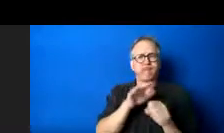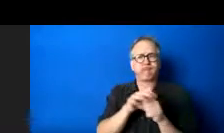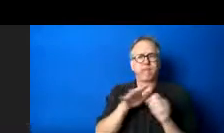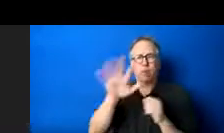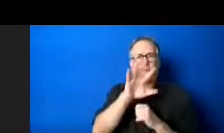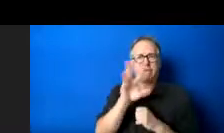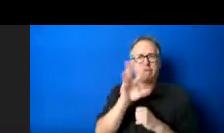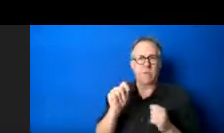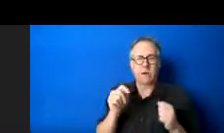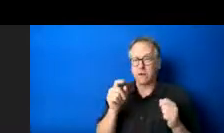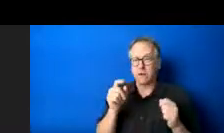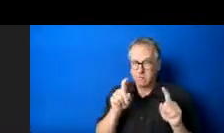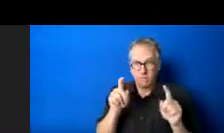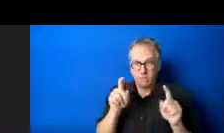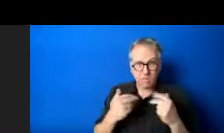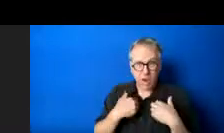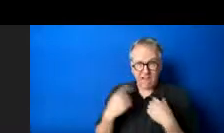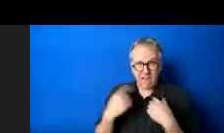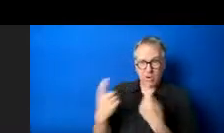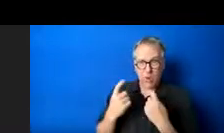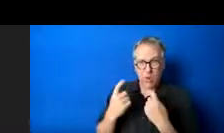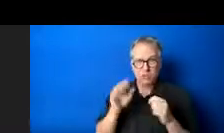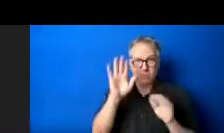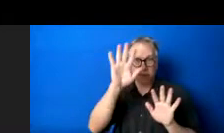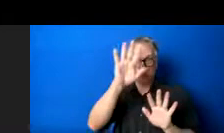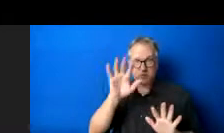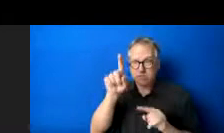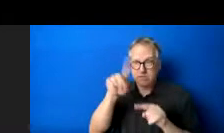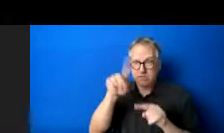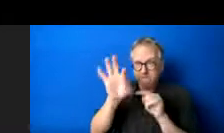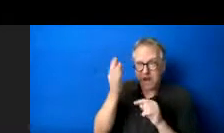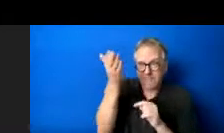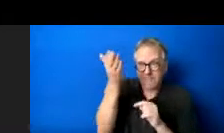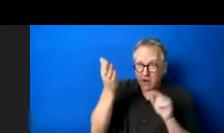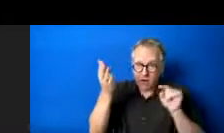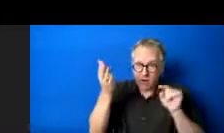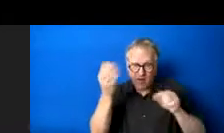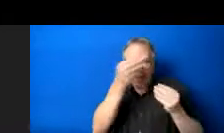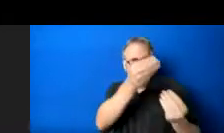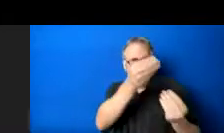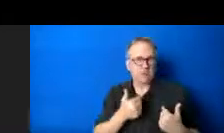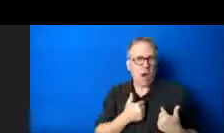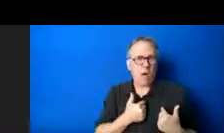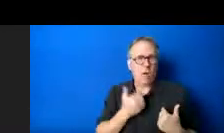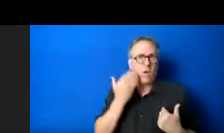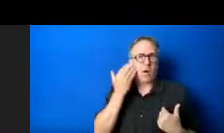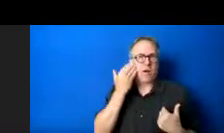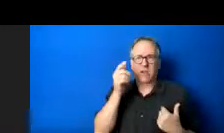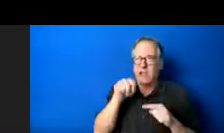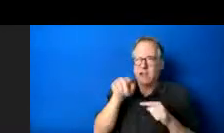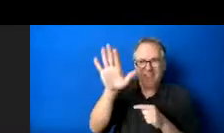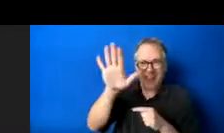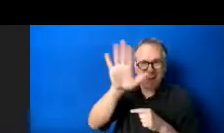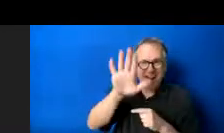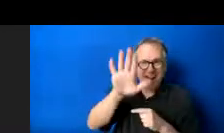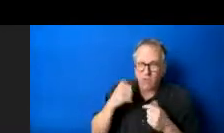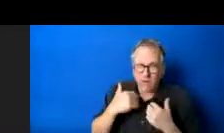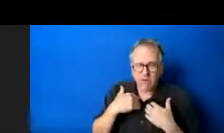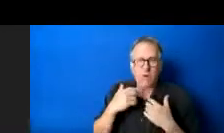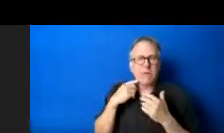have questions about a certain area where they can't find it, definitely let our team know. And we can do some research. We're